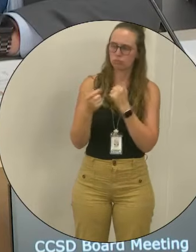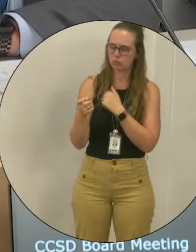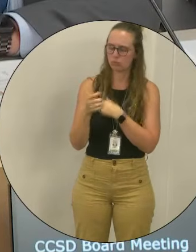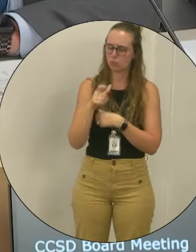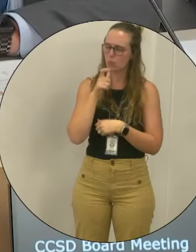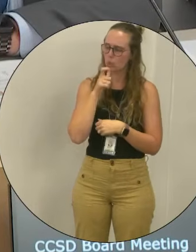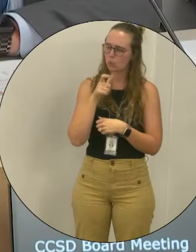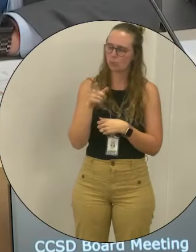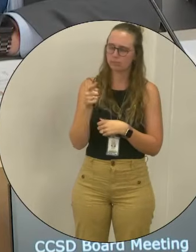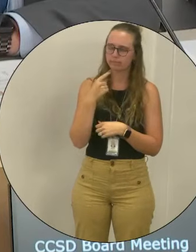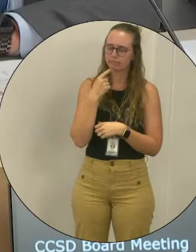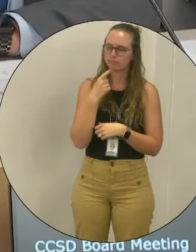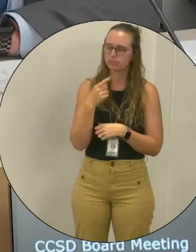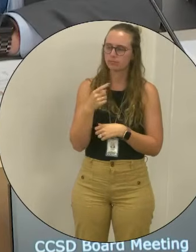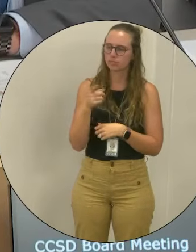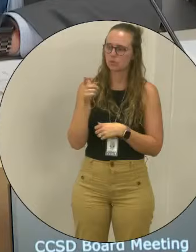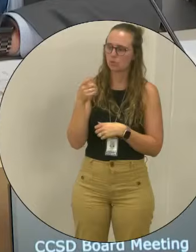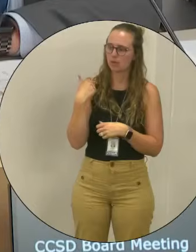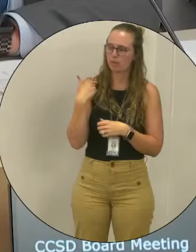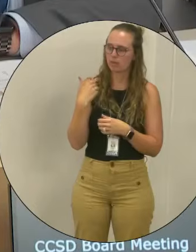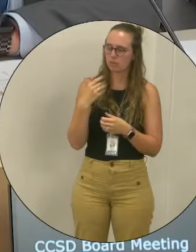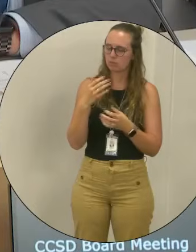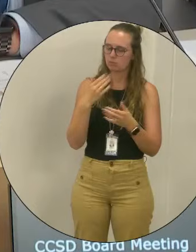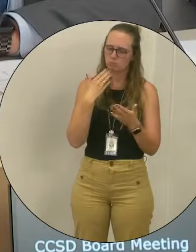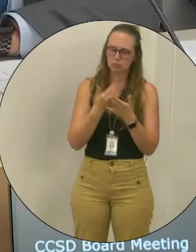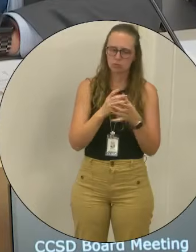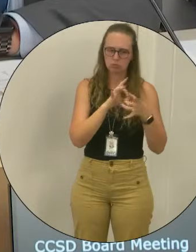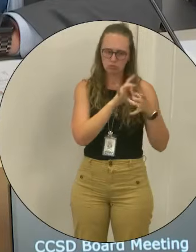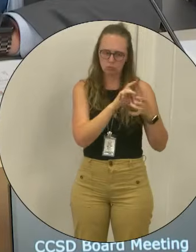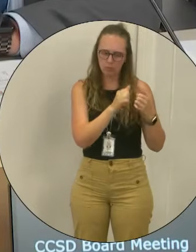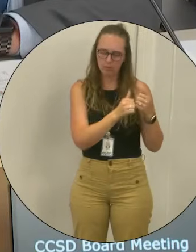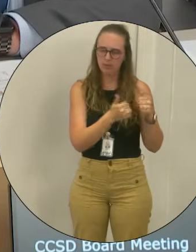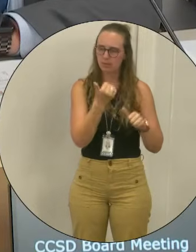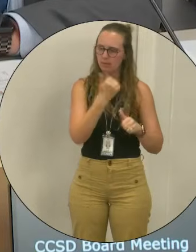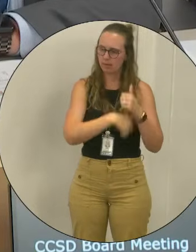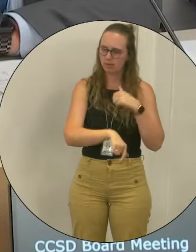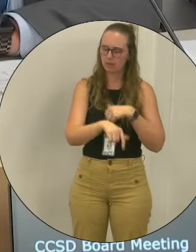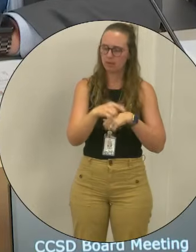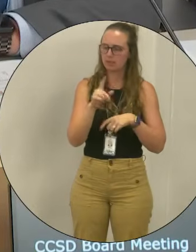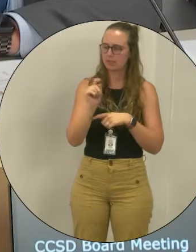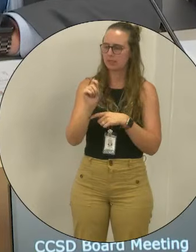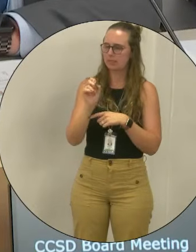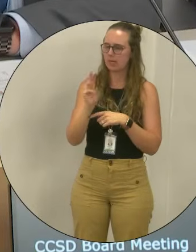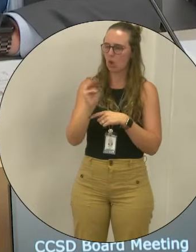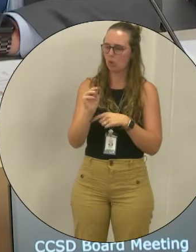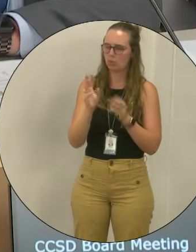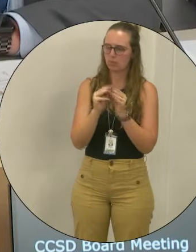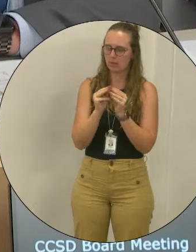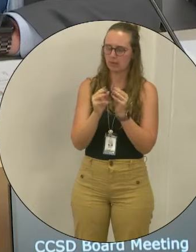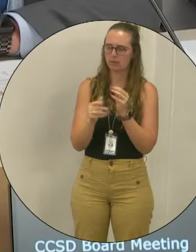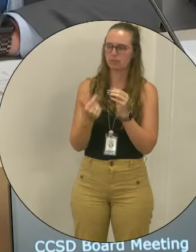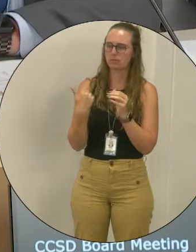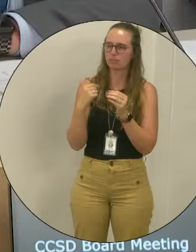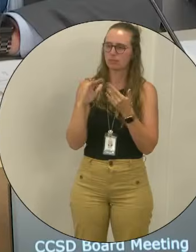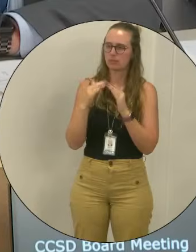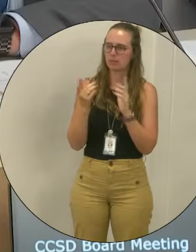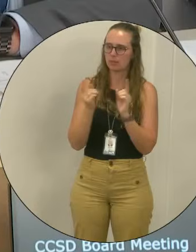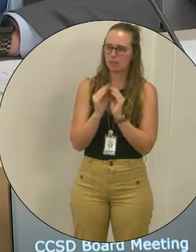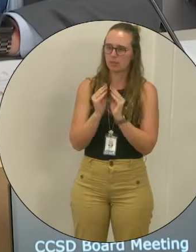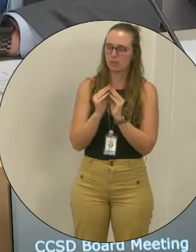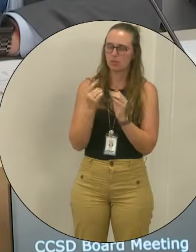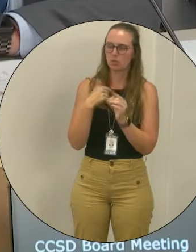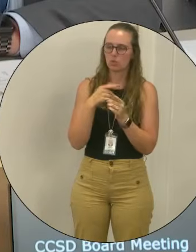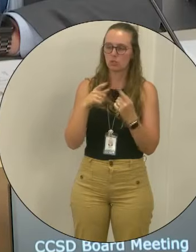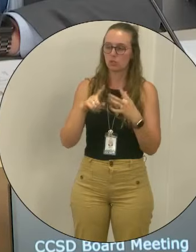Who can you say you have a meaningful relationship with? At every single town hall, we ask that question. And we're starting